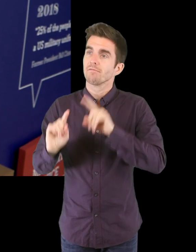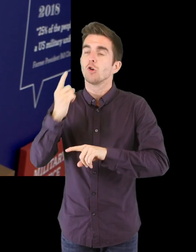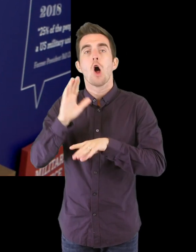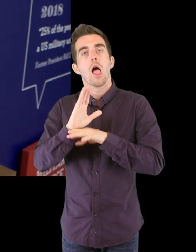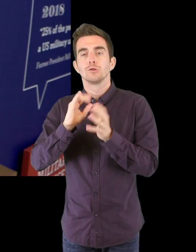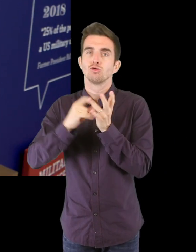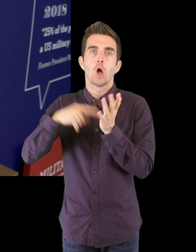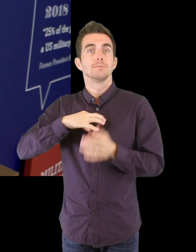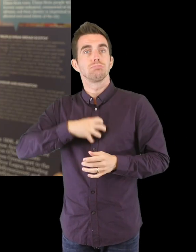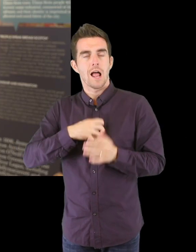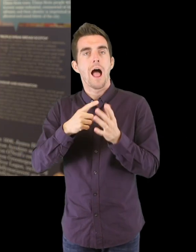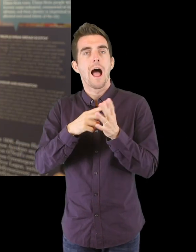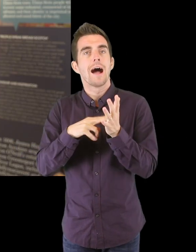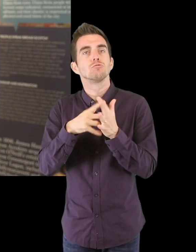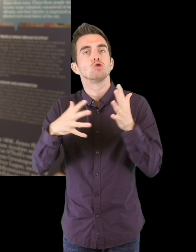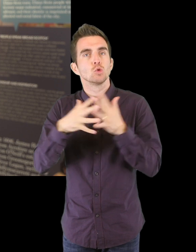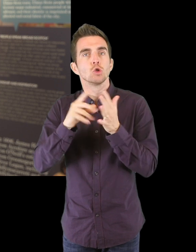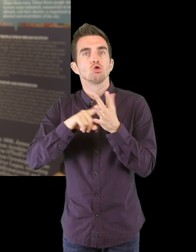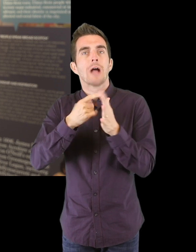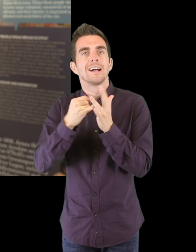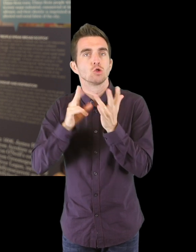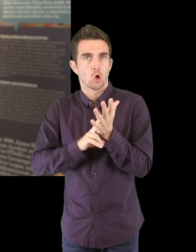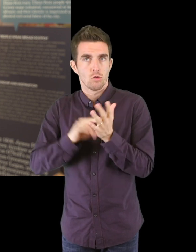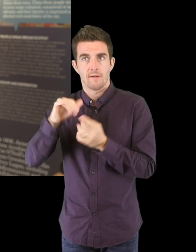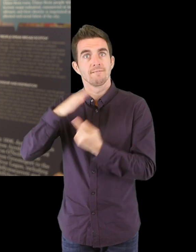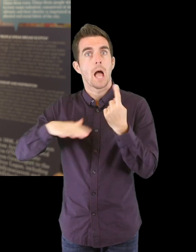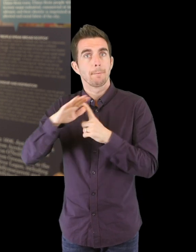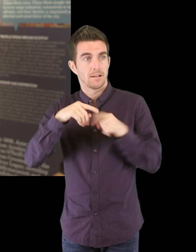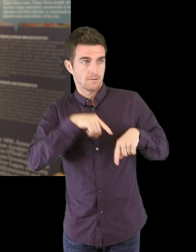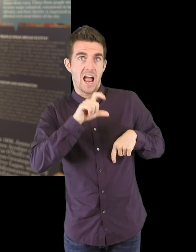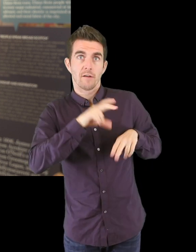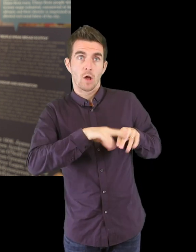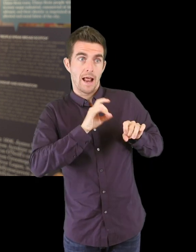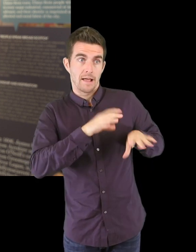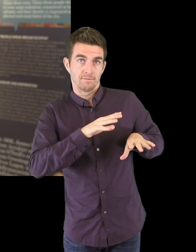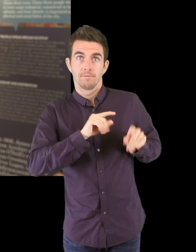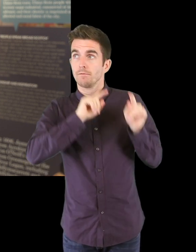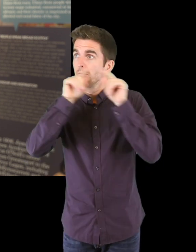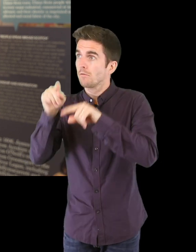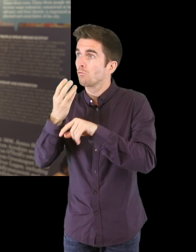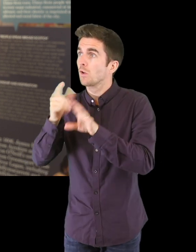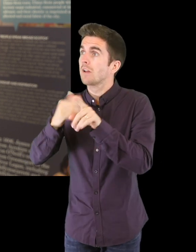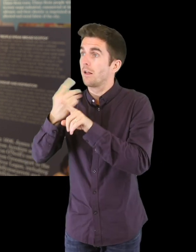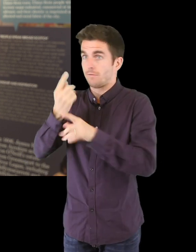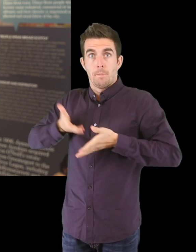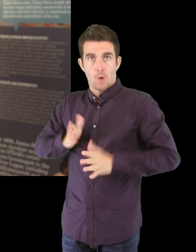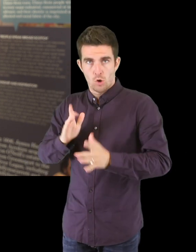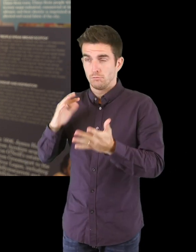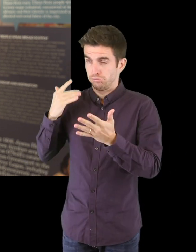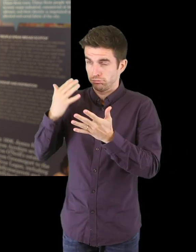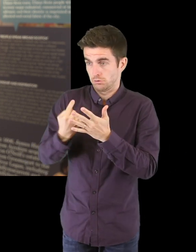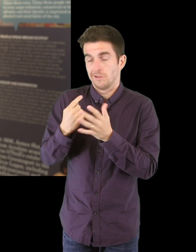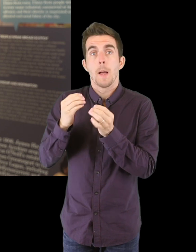first Ulster-Scots president, Andrew Jackson, whose family left Carrickfergus just a few years before he was born, through